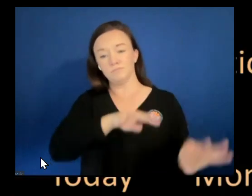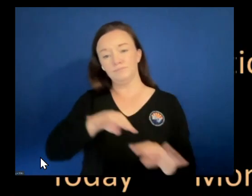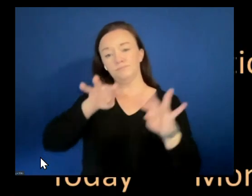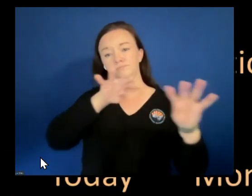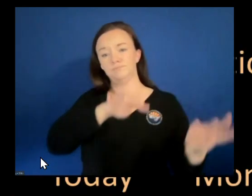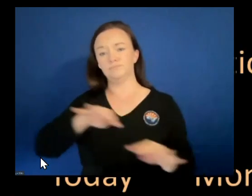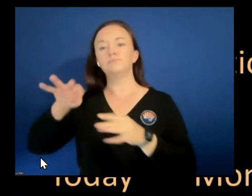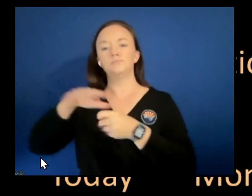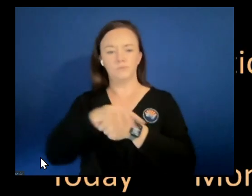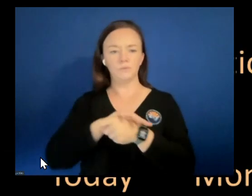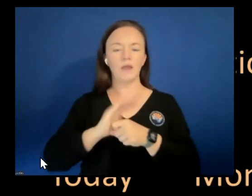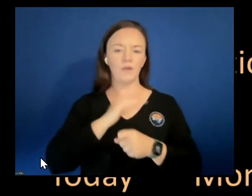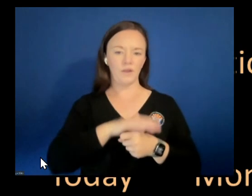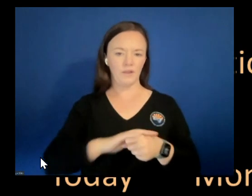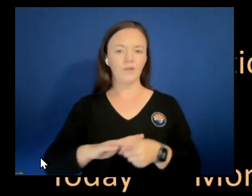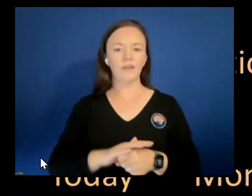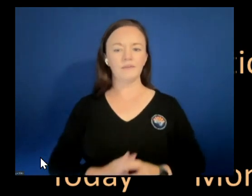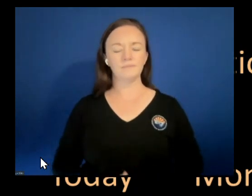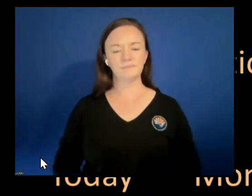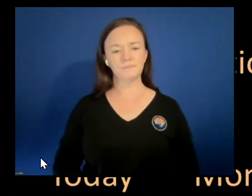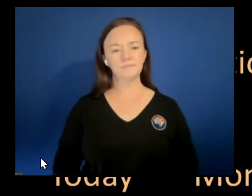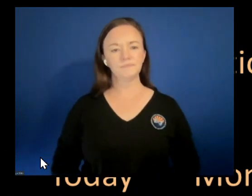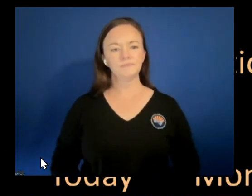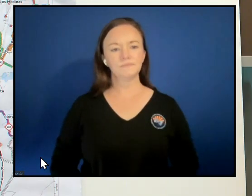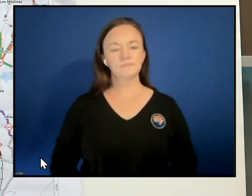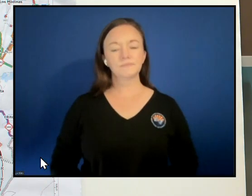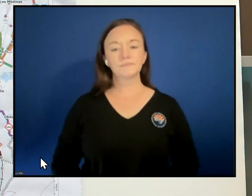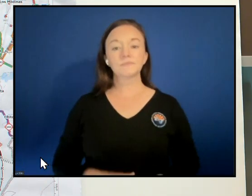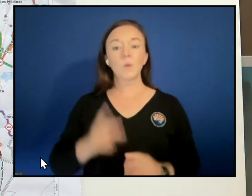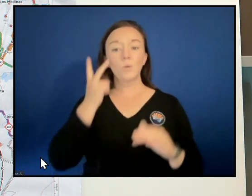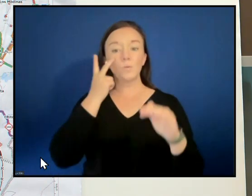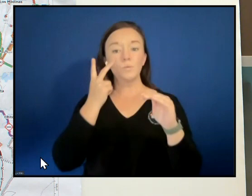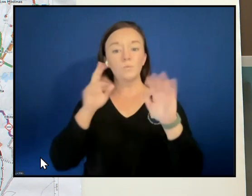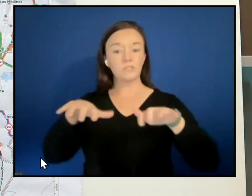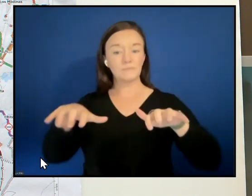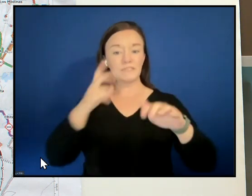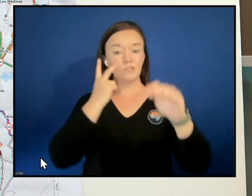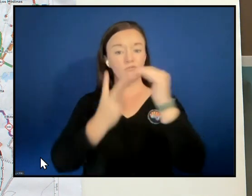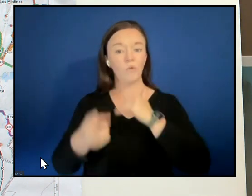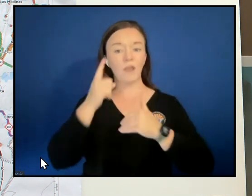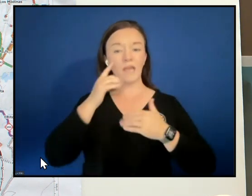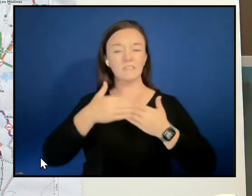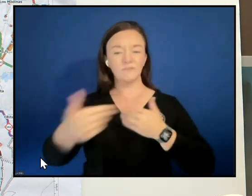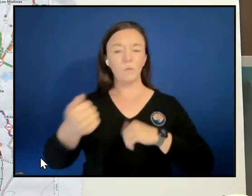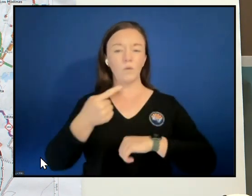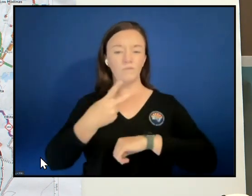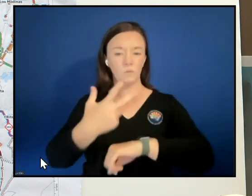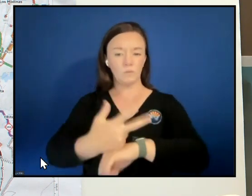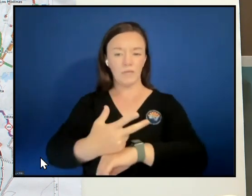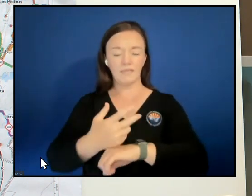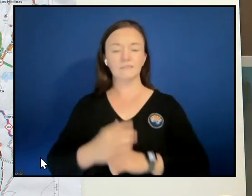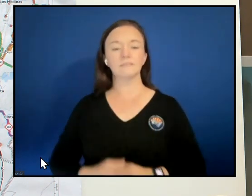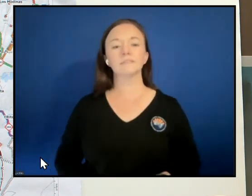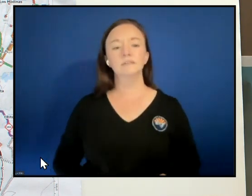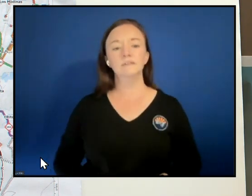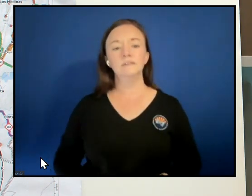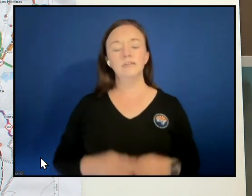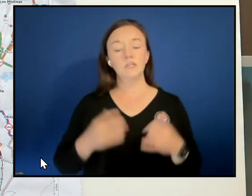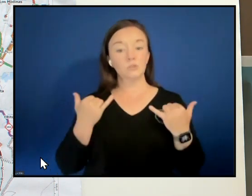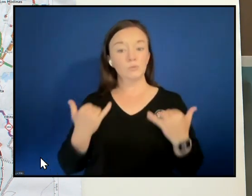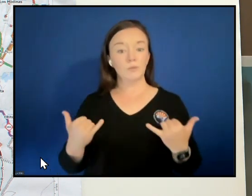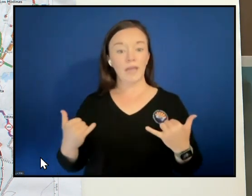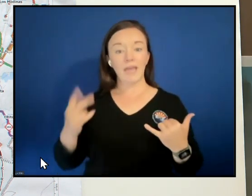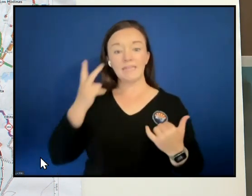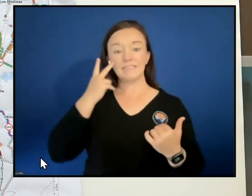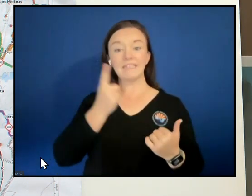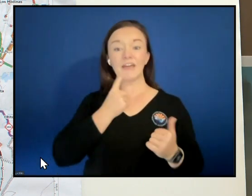Next slide. So here's a precipitation forecast for the next several days. Here's today. As you can see with the red